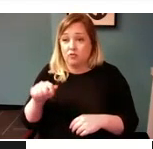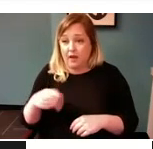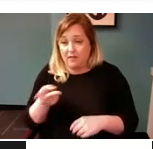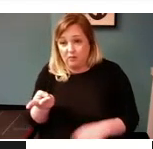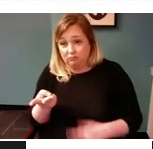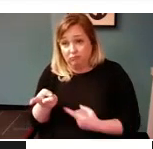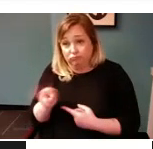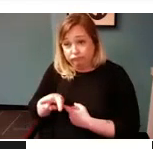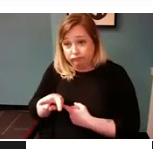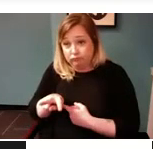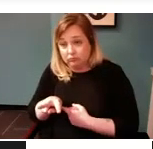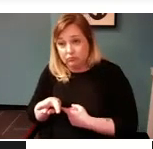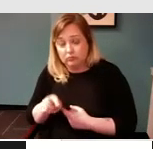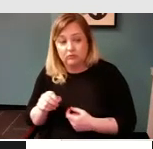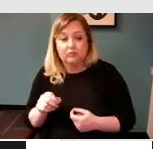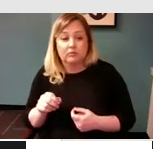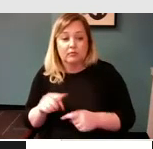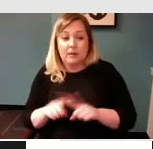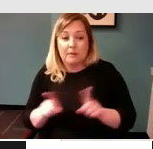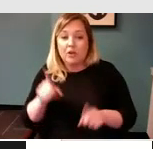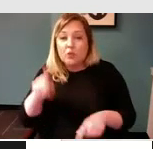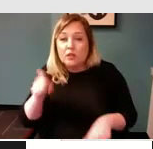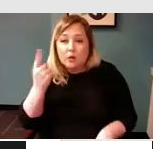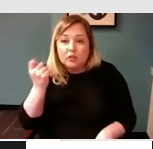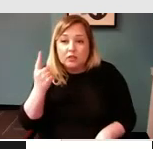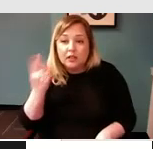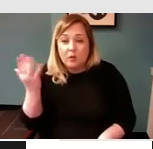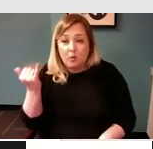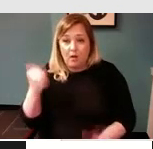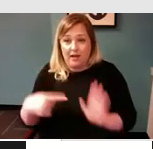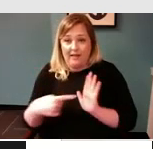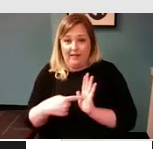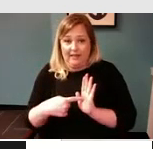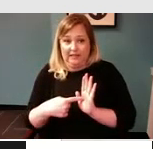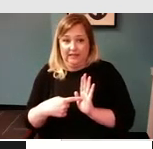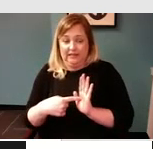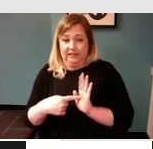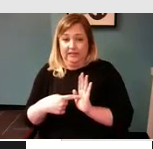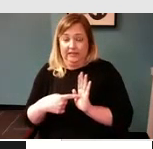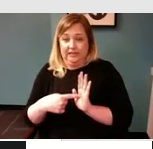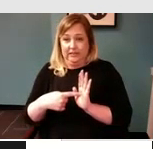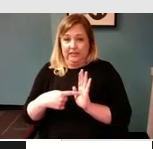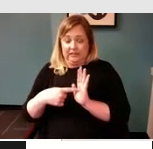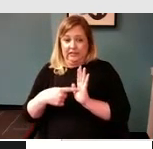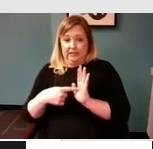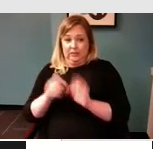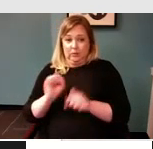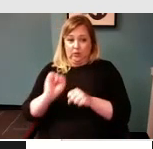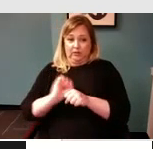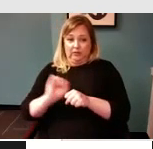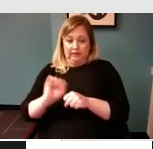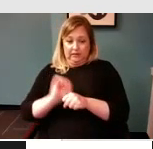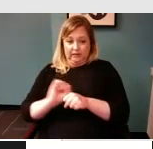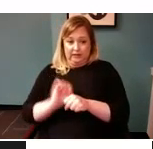enough. However, you need to understand why this algo works. Right? The algo works because of